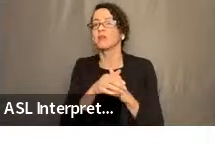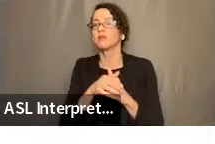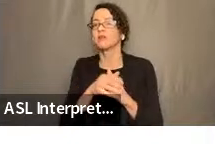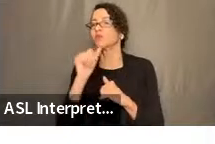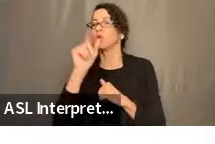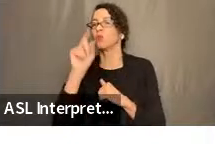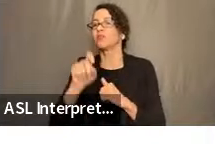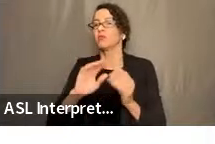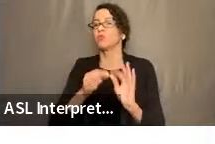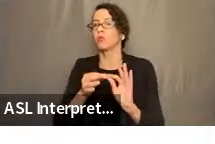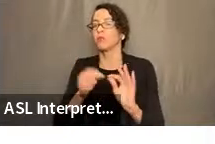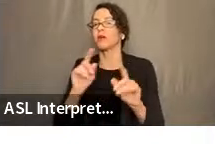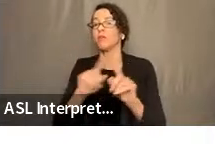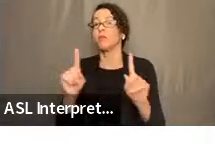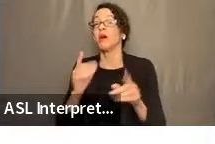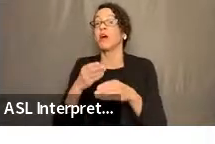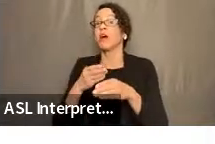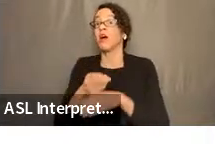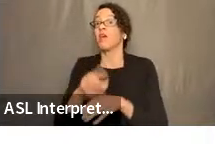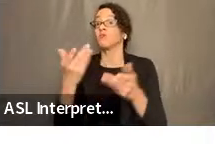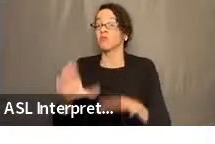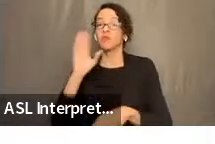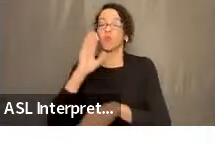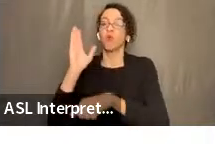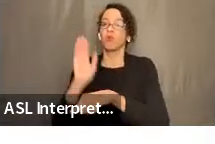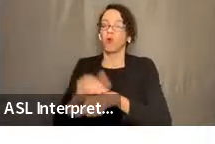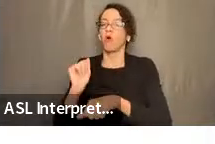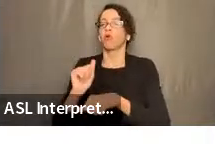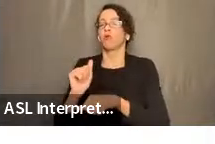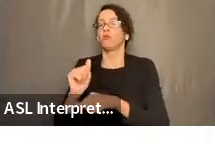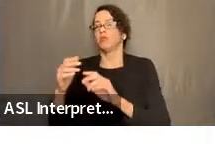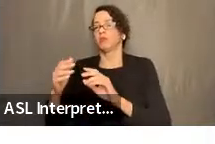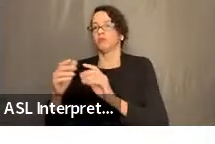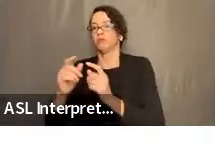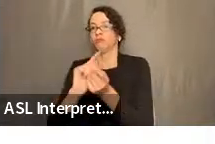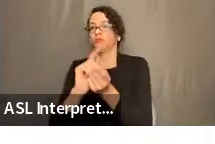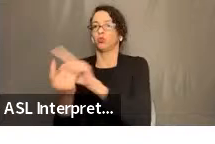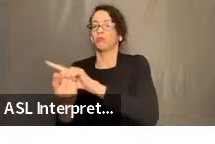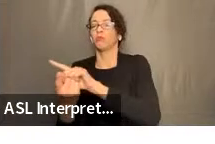will call you in for the second slide. Please stay on the first slide, Maylene.